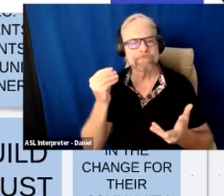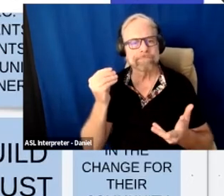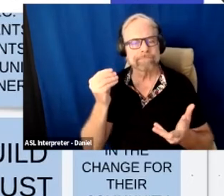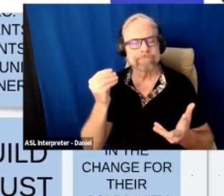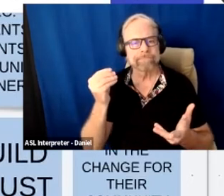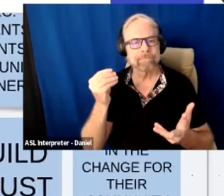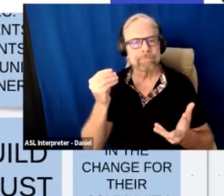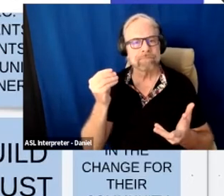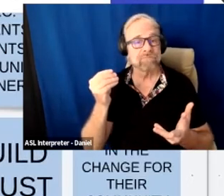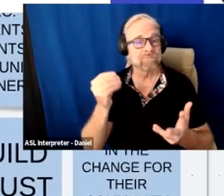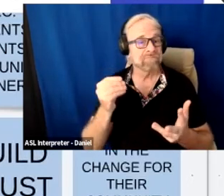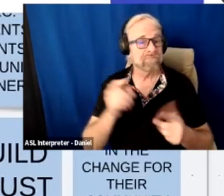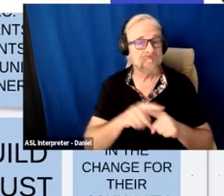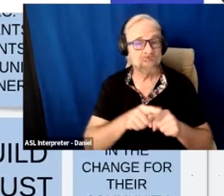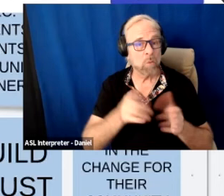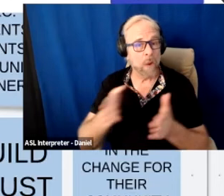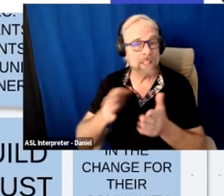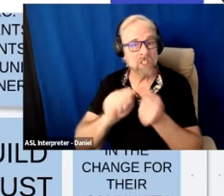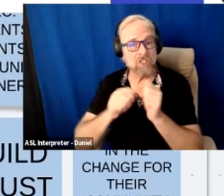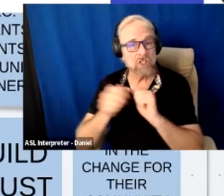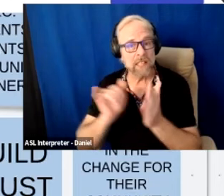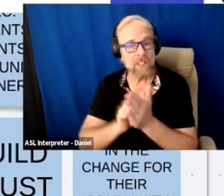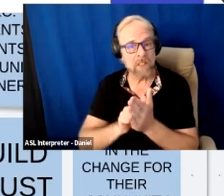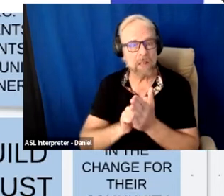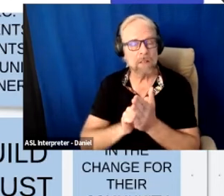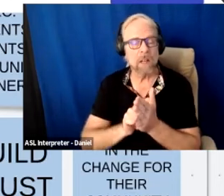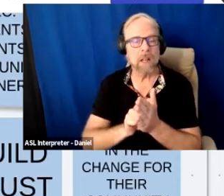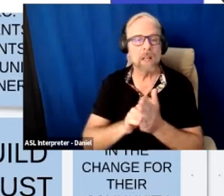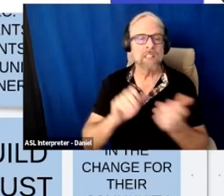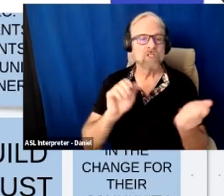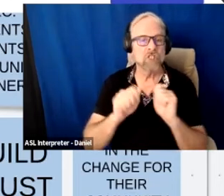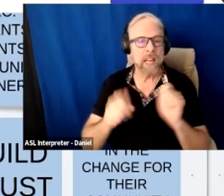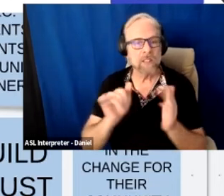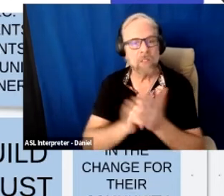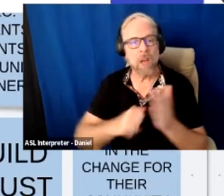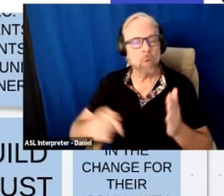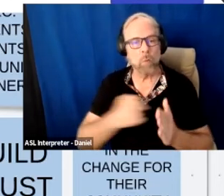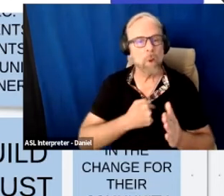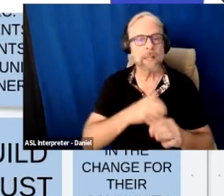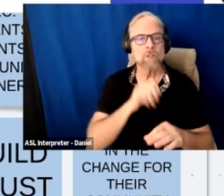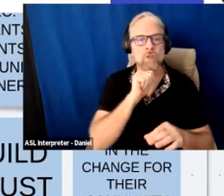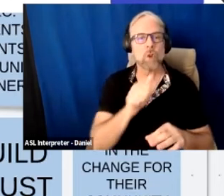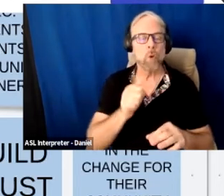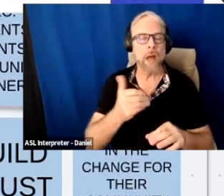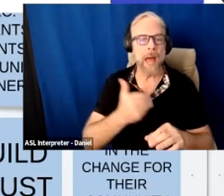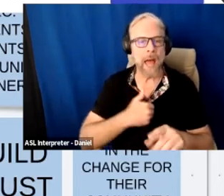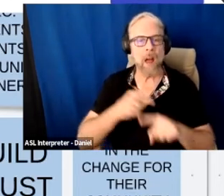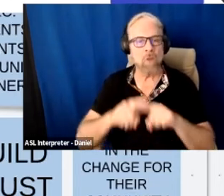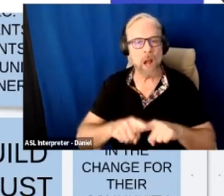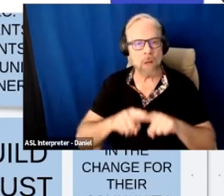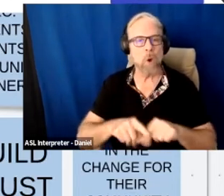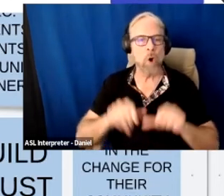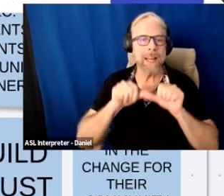to change that narrative, how to change the narrative that we don't have reliable, consistent